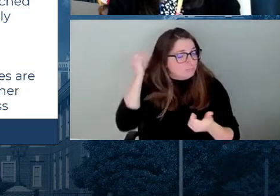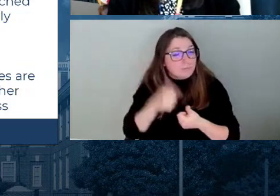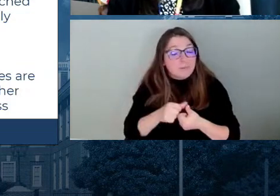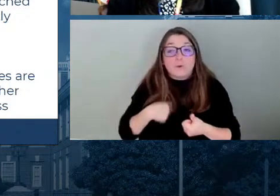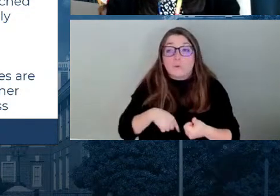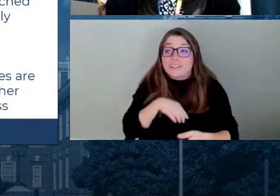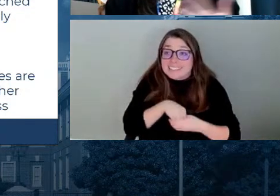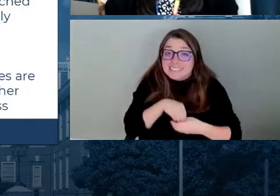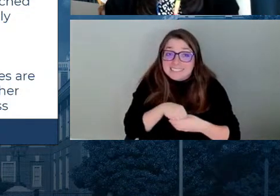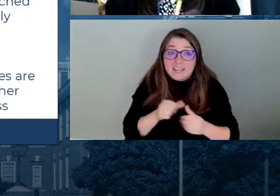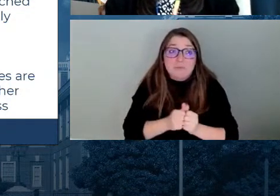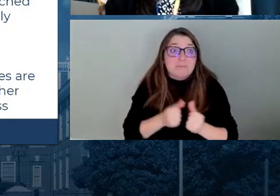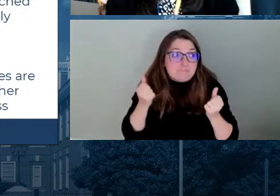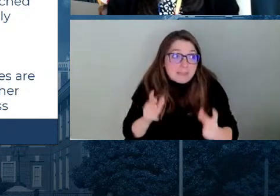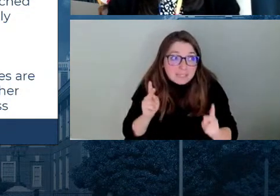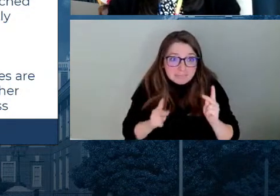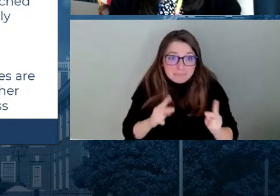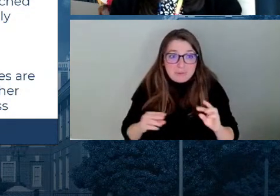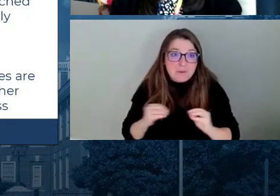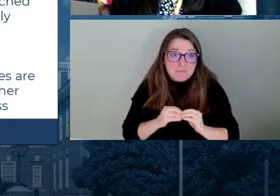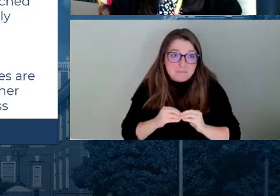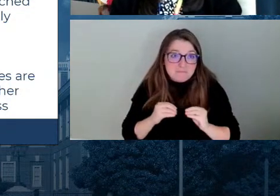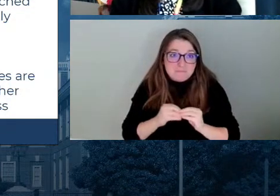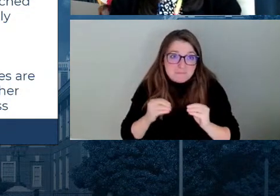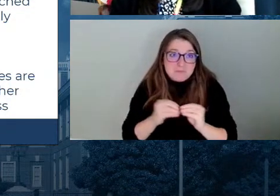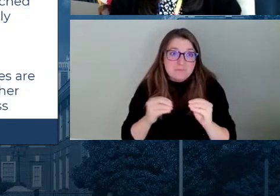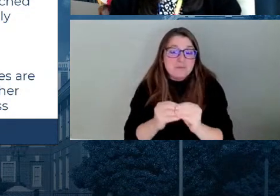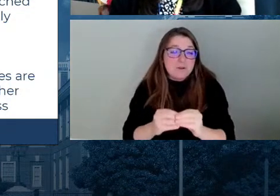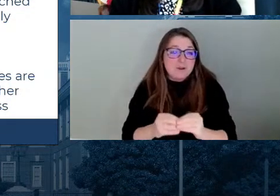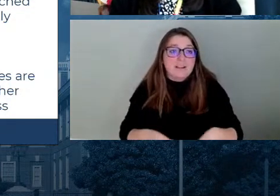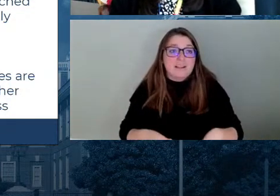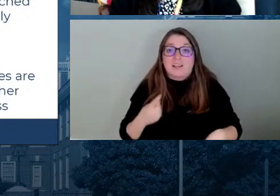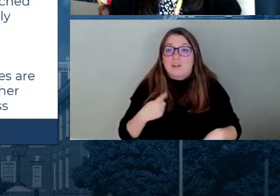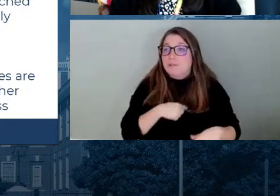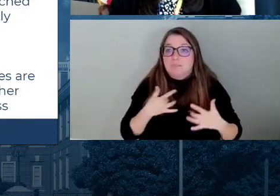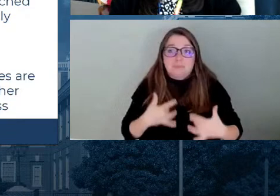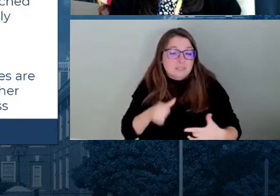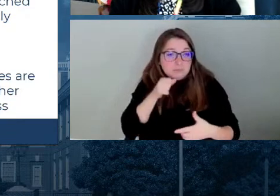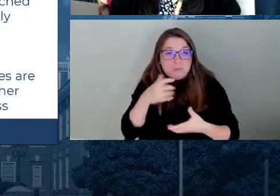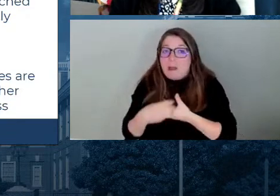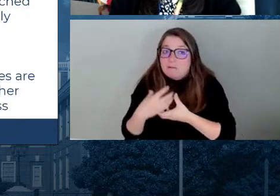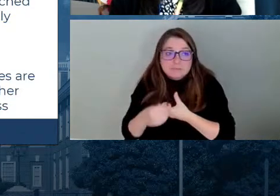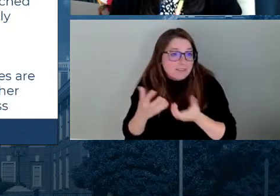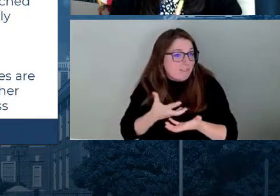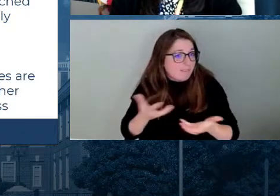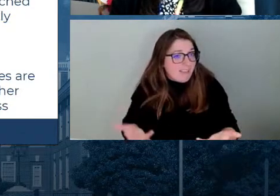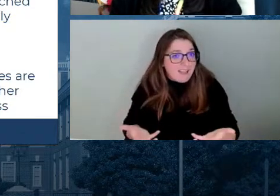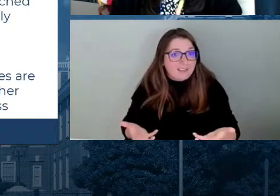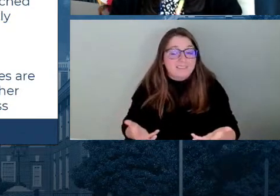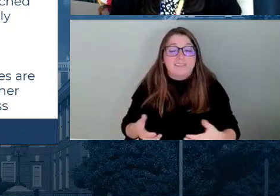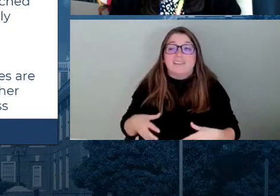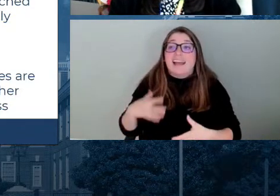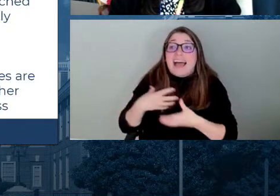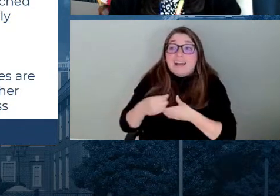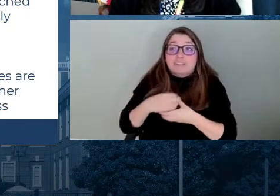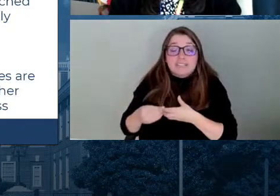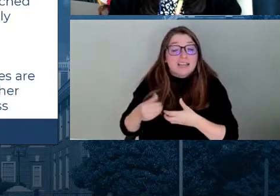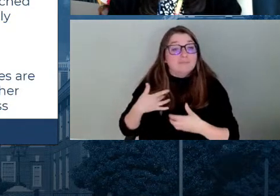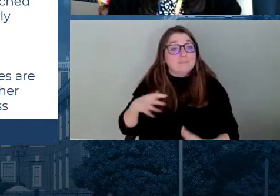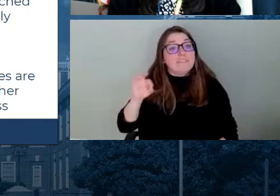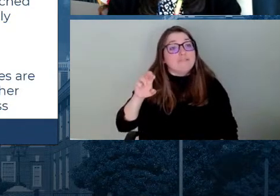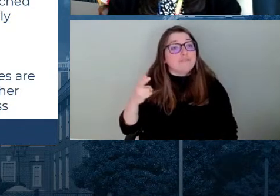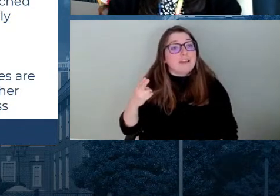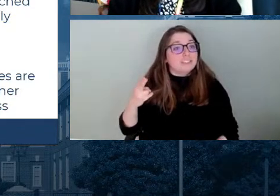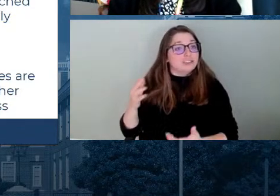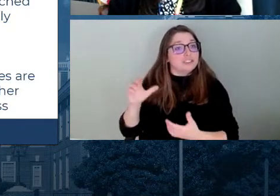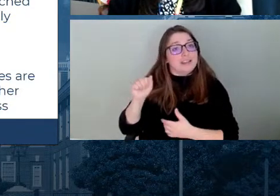more people, we're not necessarily doing the outside events that provide that fresh air that keep these viruses at bay.